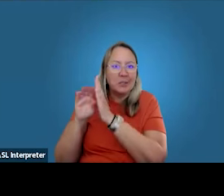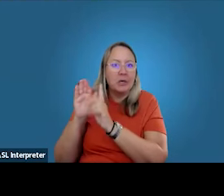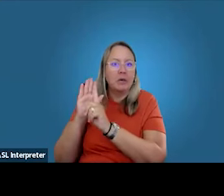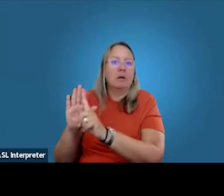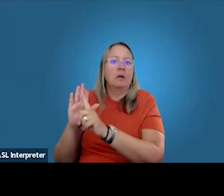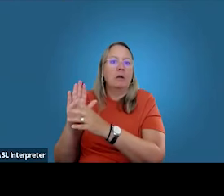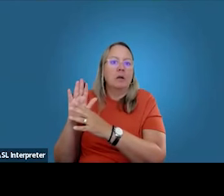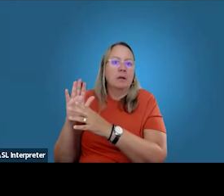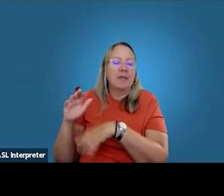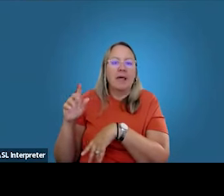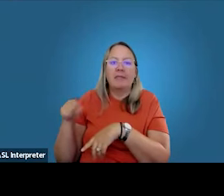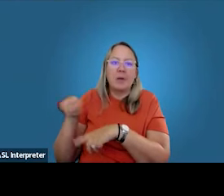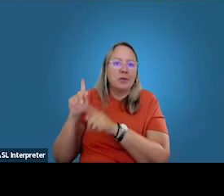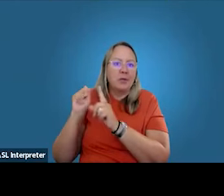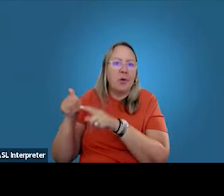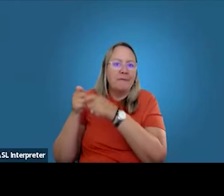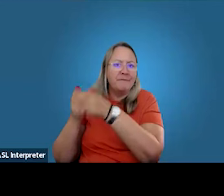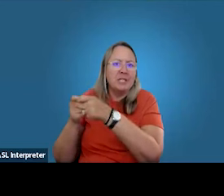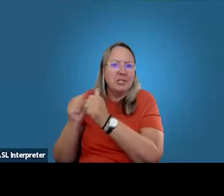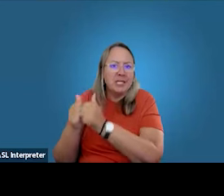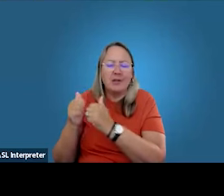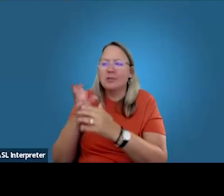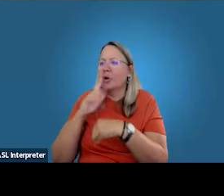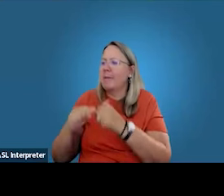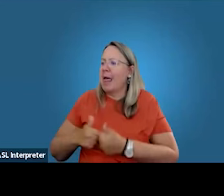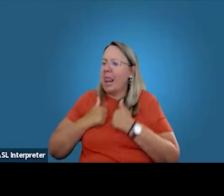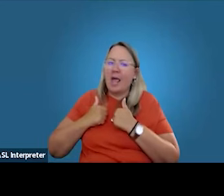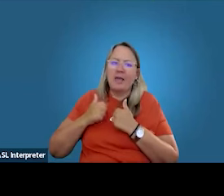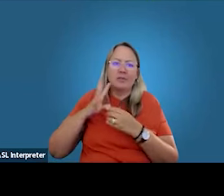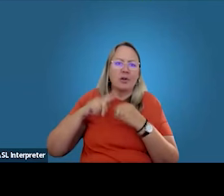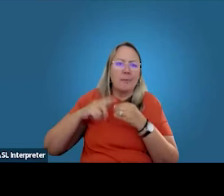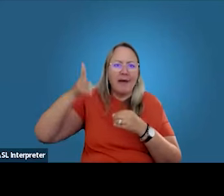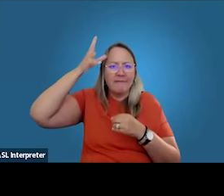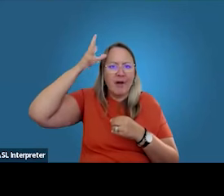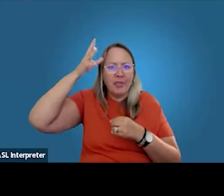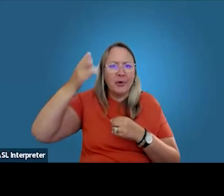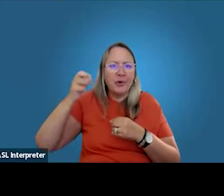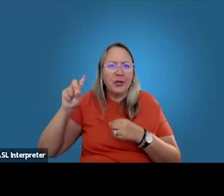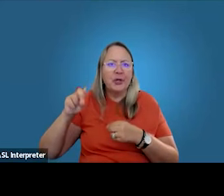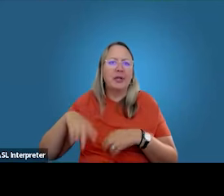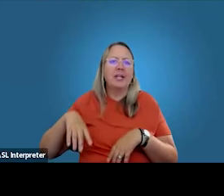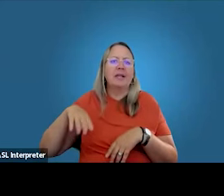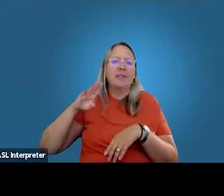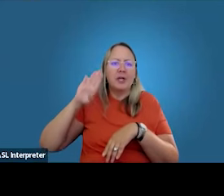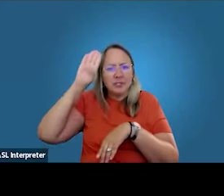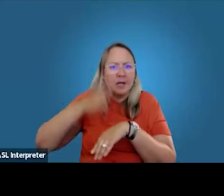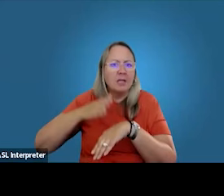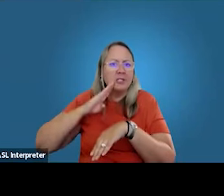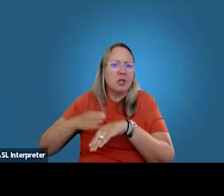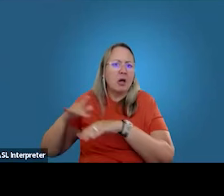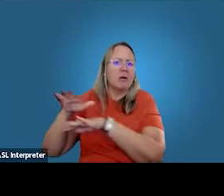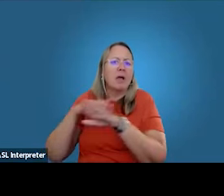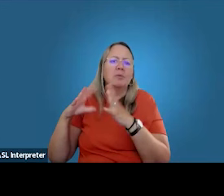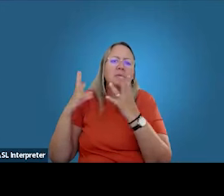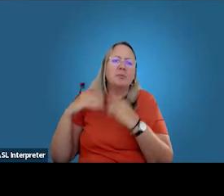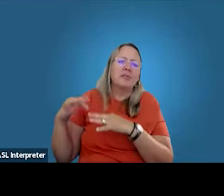going fishing together and talking about life and fatherhood and their sons and daughters. And it was lovely. And